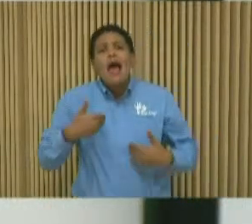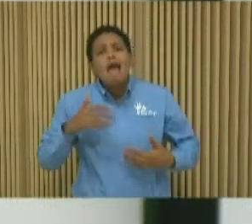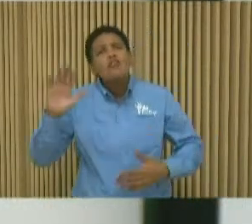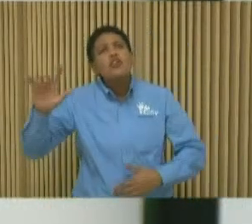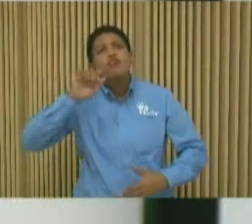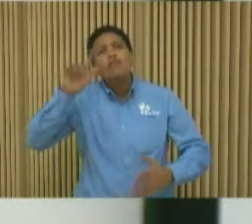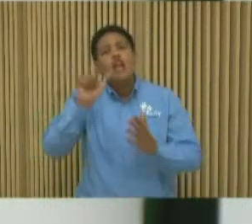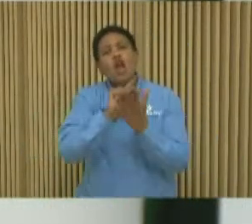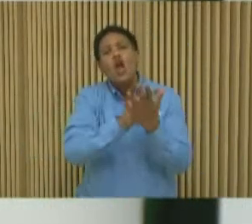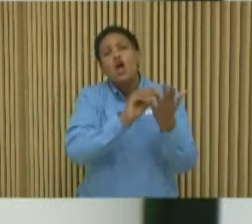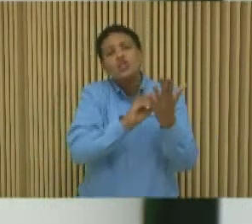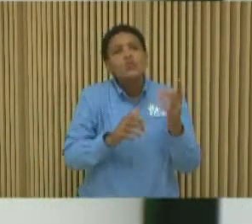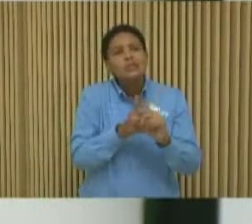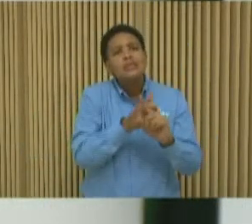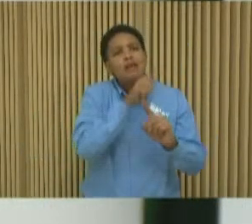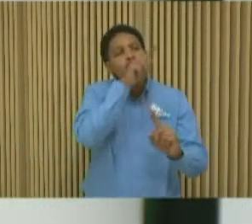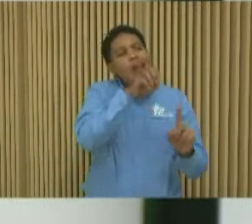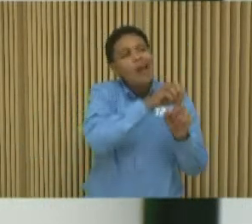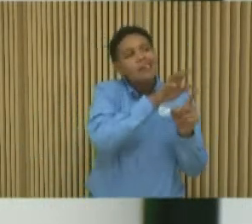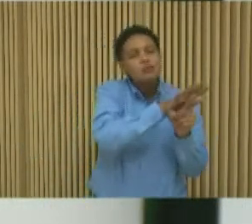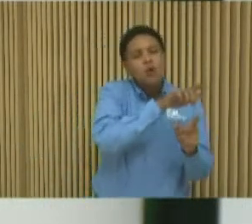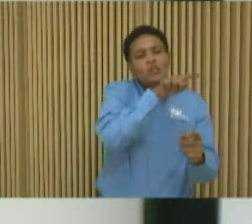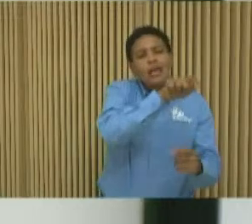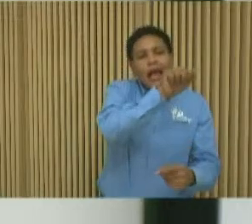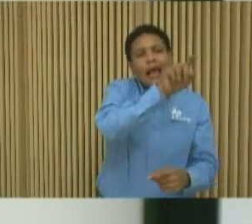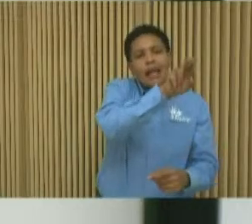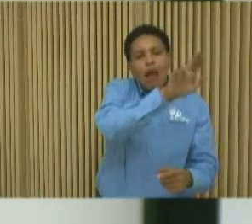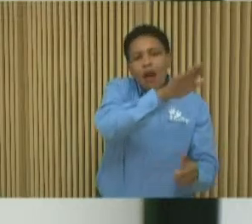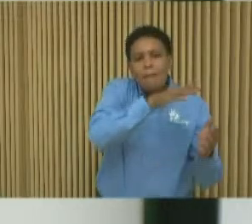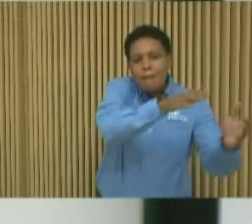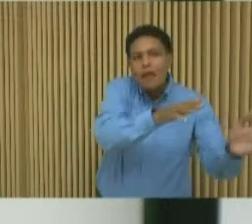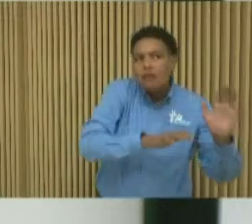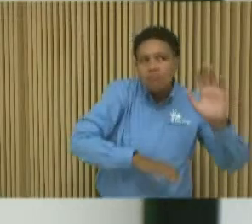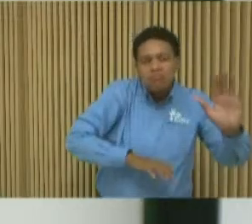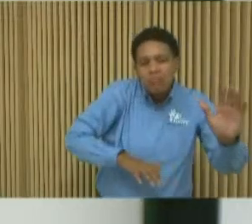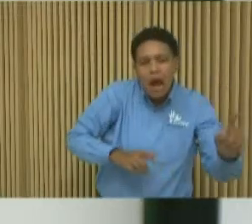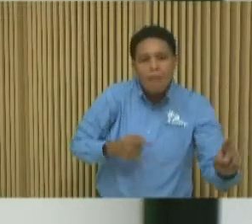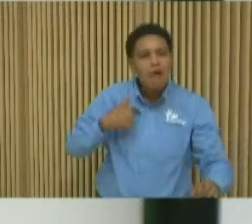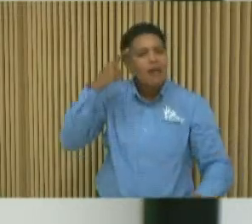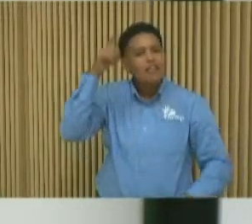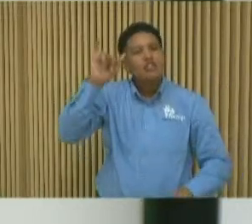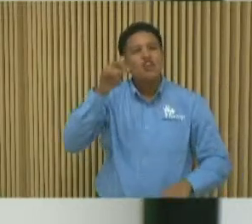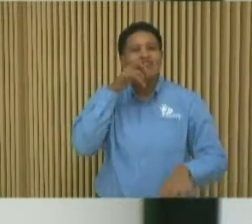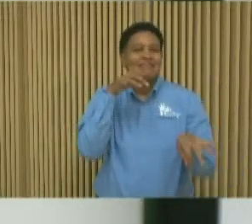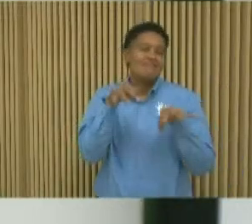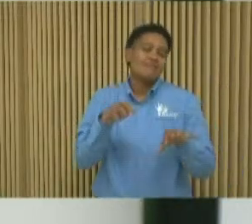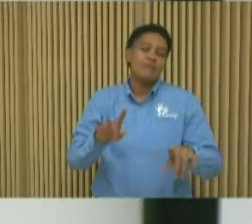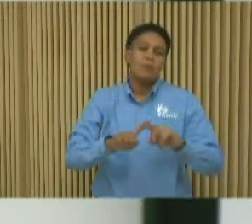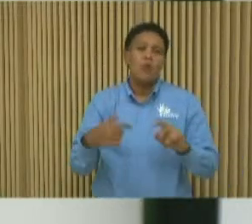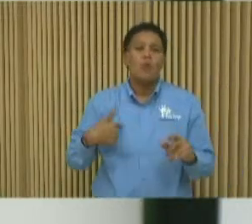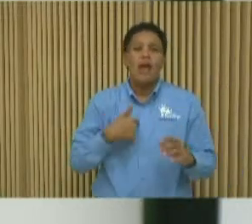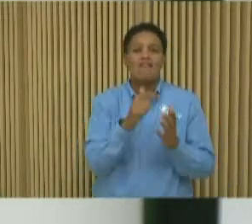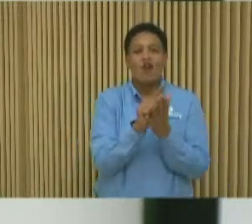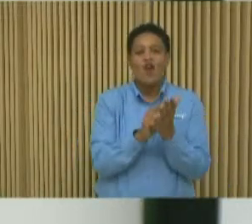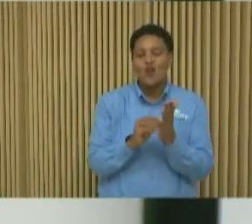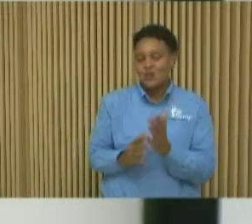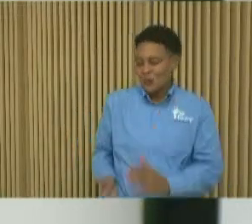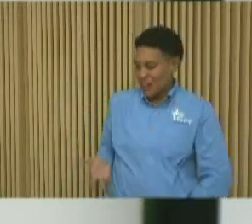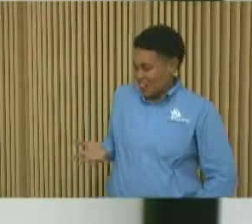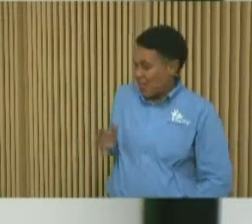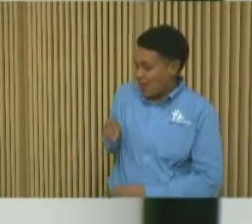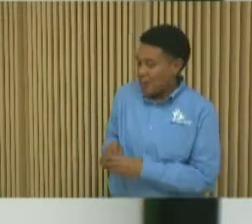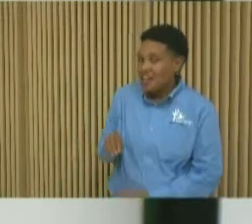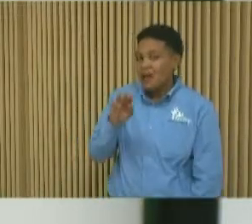law students exposed to these ADR methods? And I think you just wrapped that up. But we have a law student on our panel,